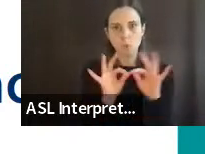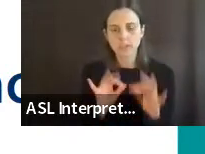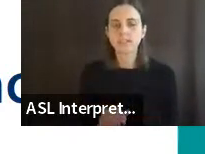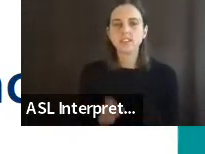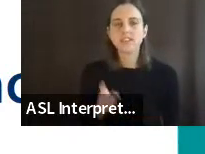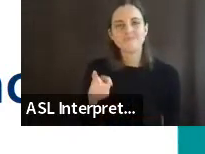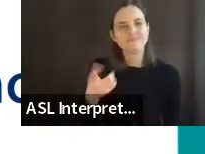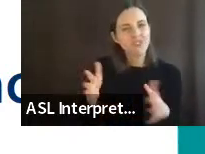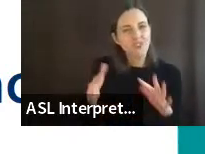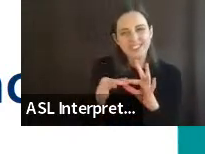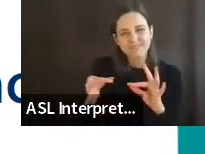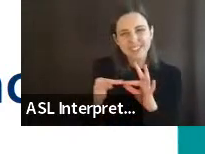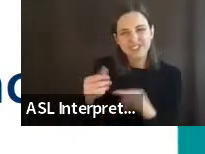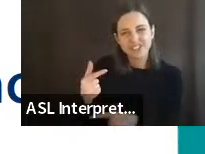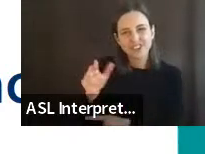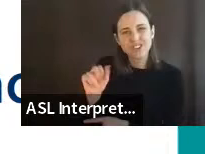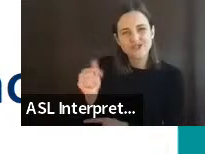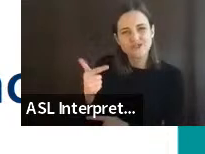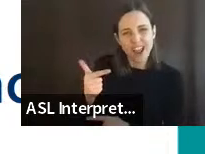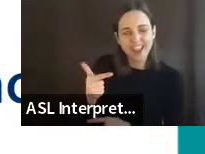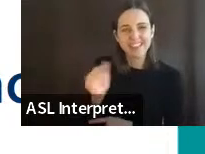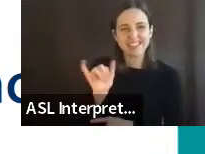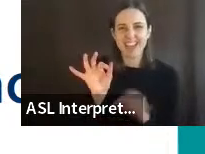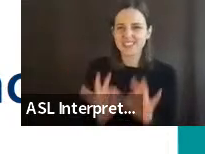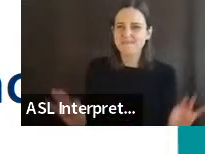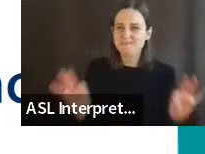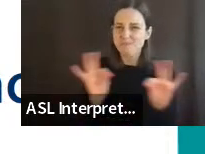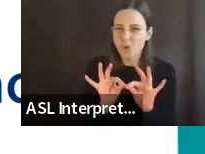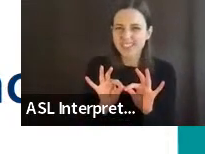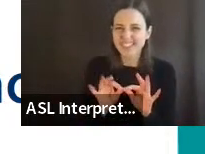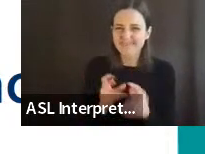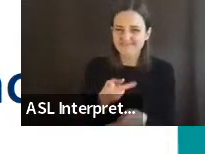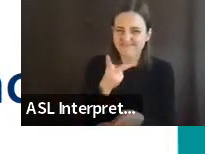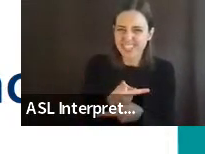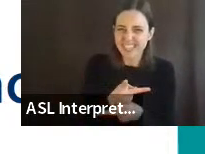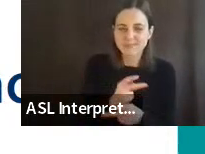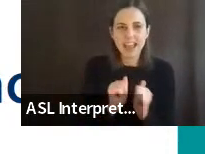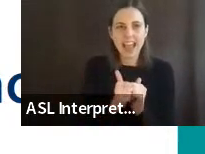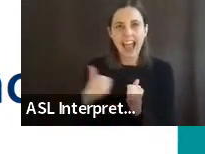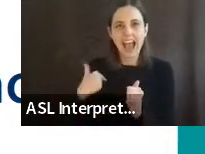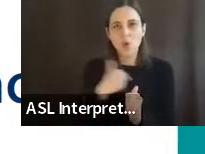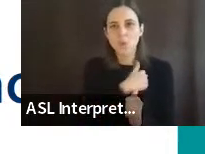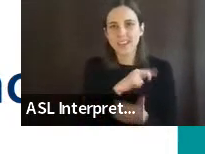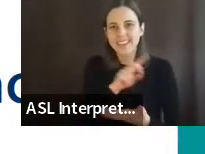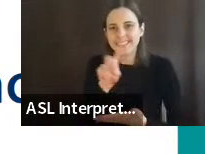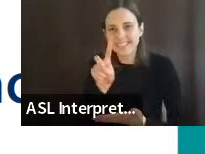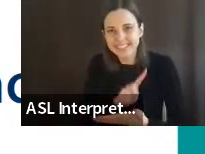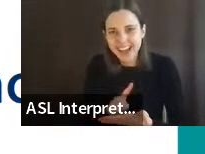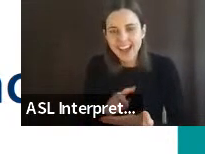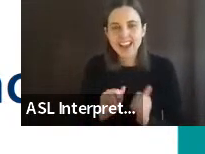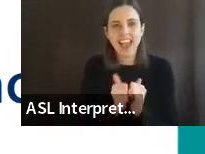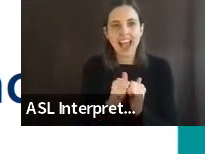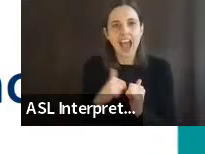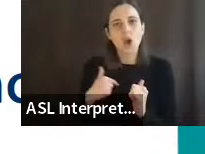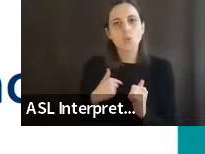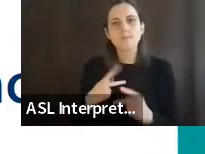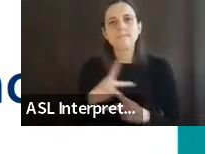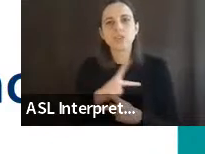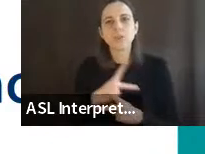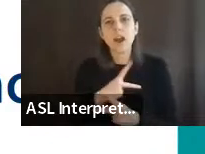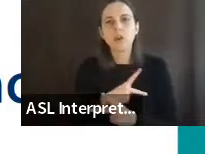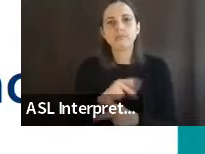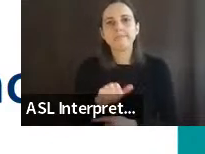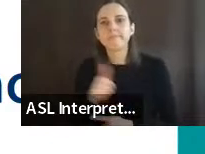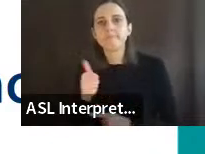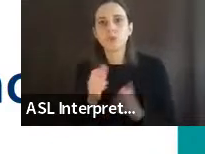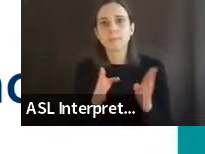those key elements that is part of the way in which we're looking at the locally preferred alternative. So I want